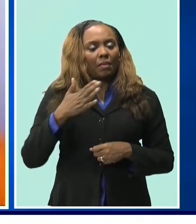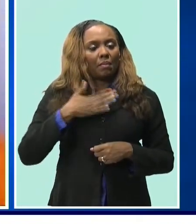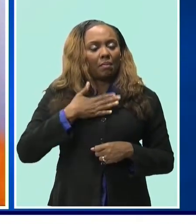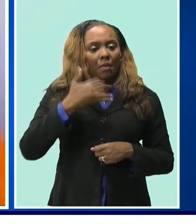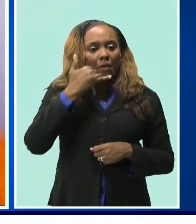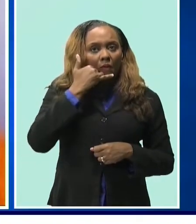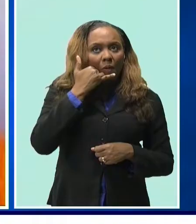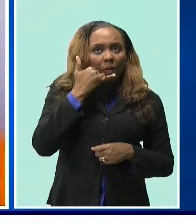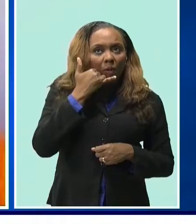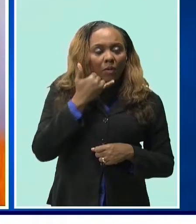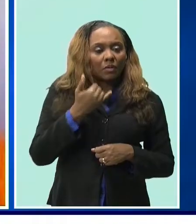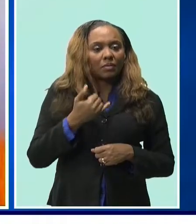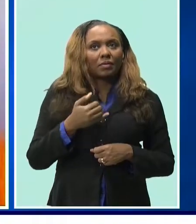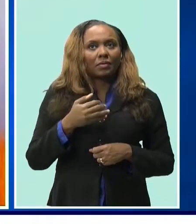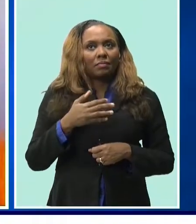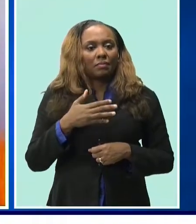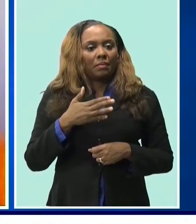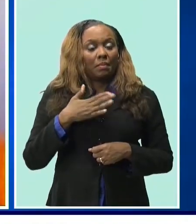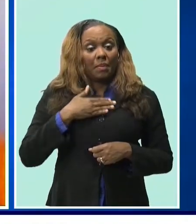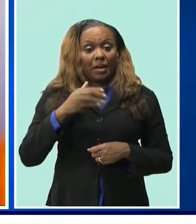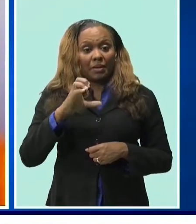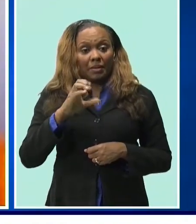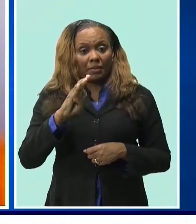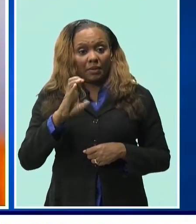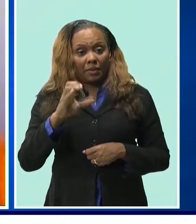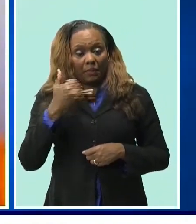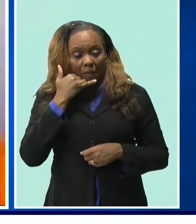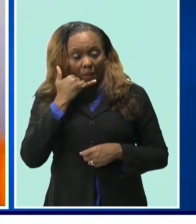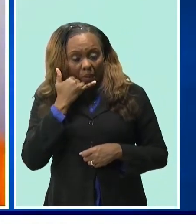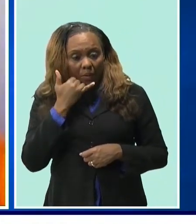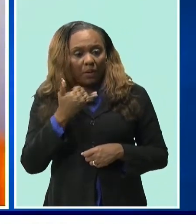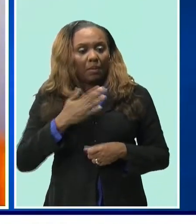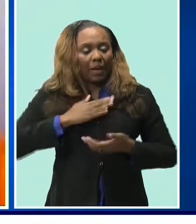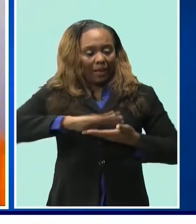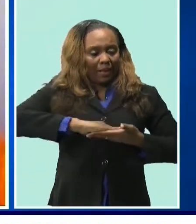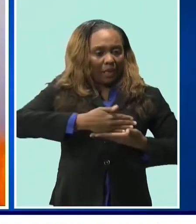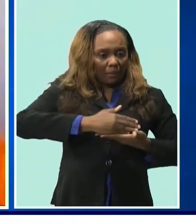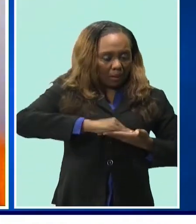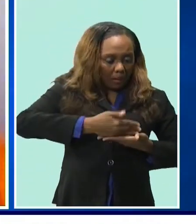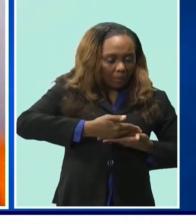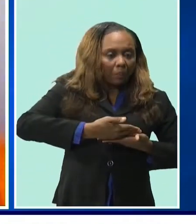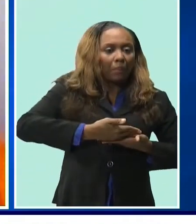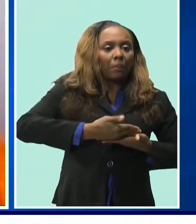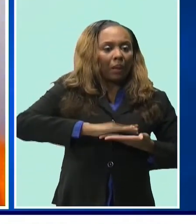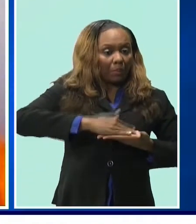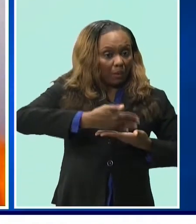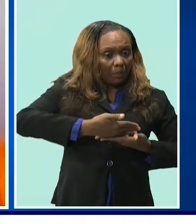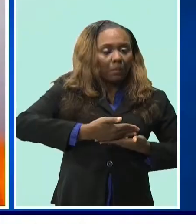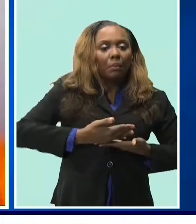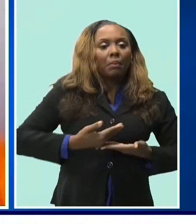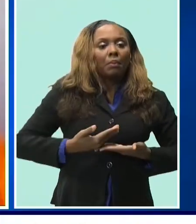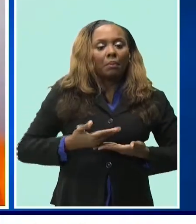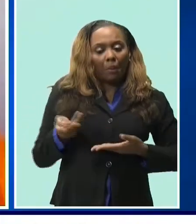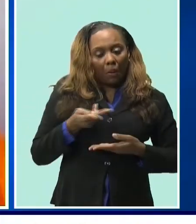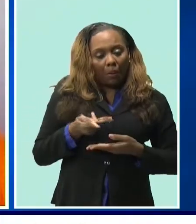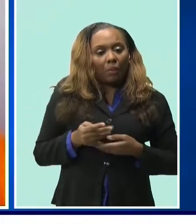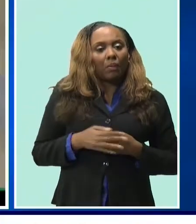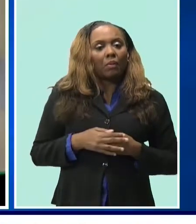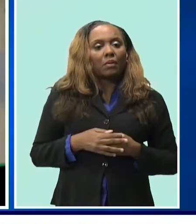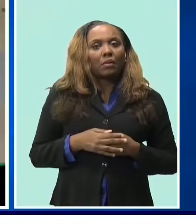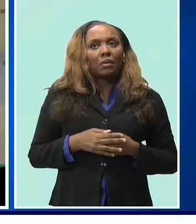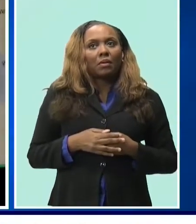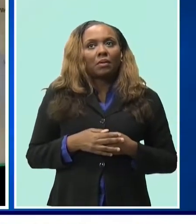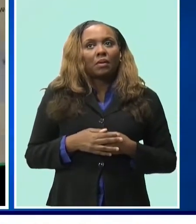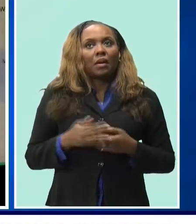and this is my CBC cell phone and my own personal laptop as a backup. So every day I have a list